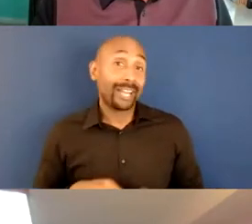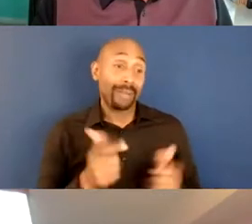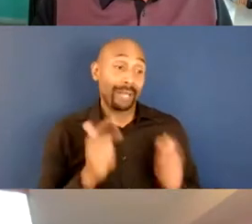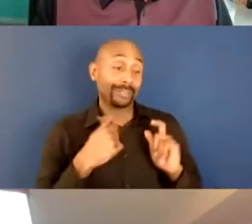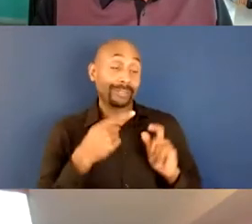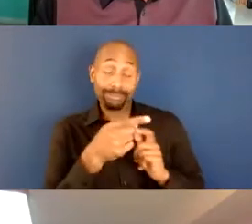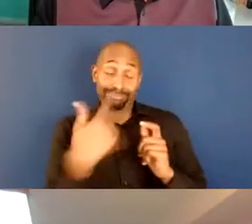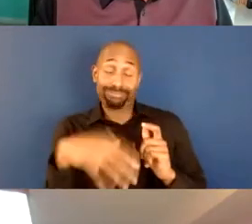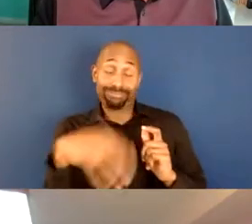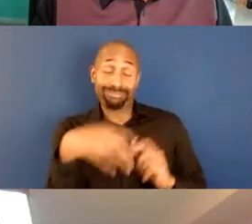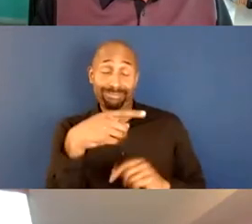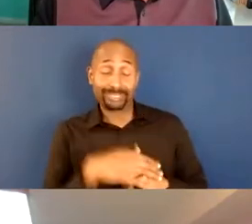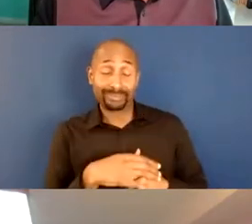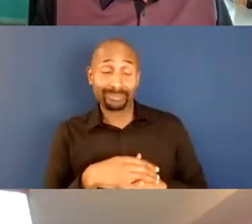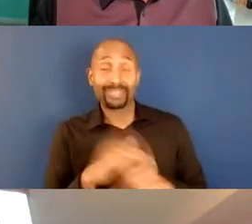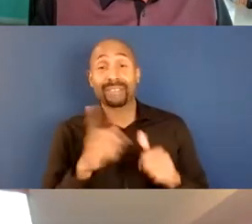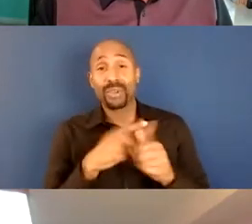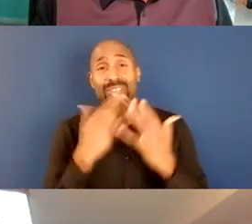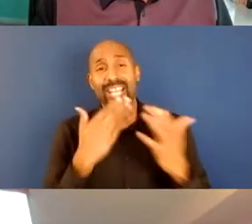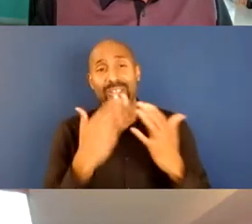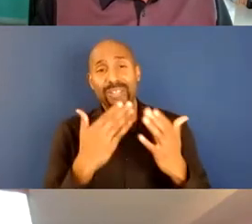all, thank you. I mean,